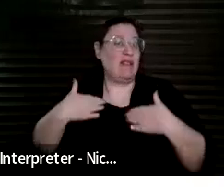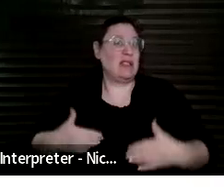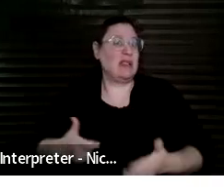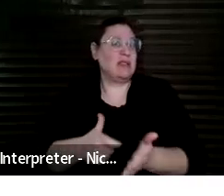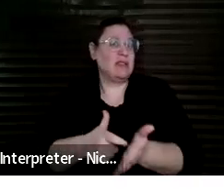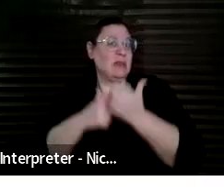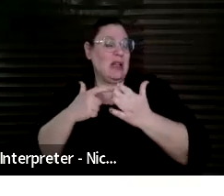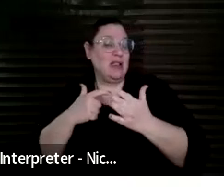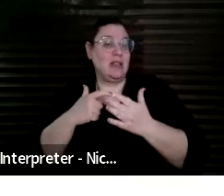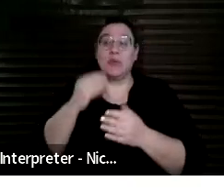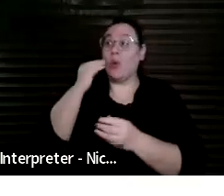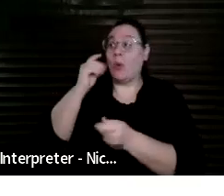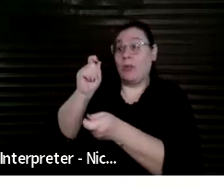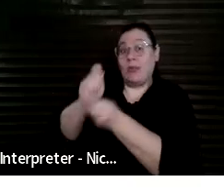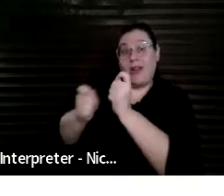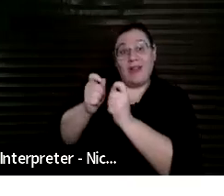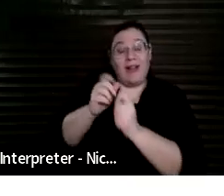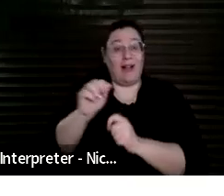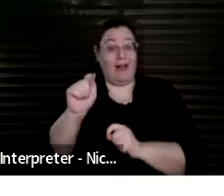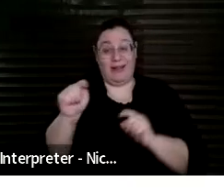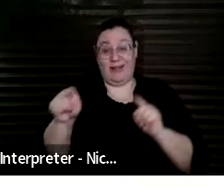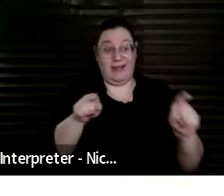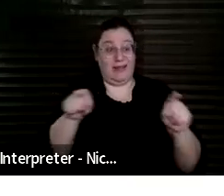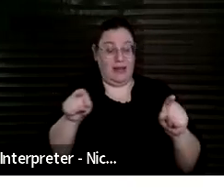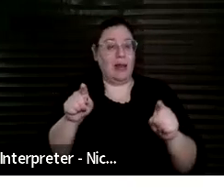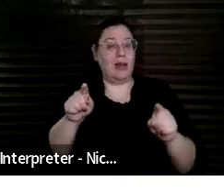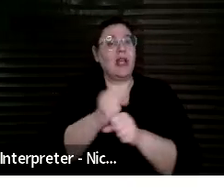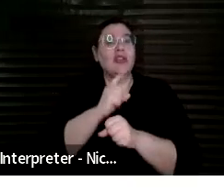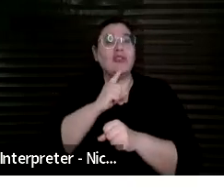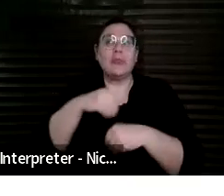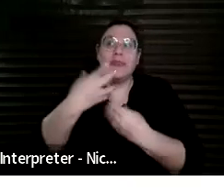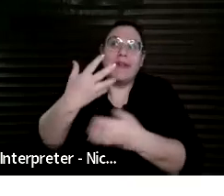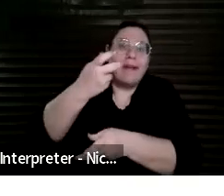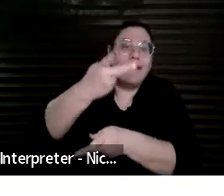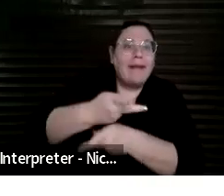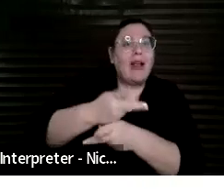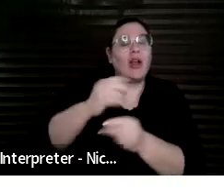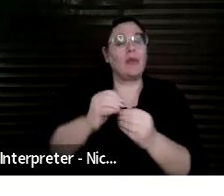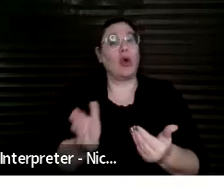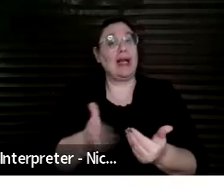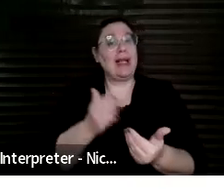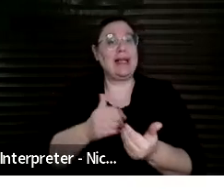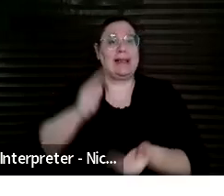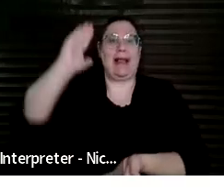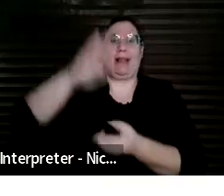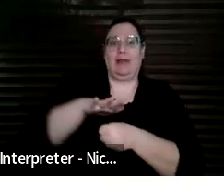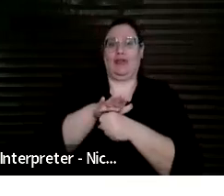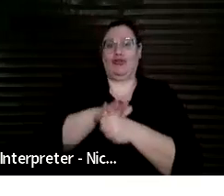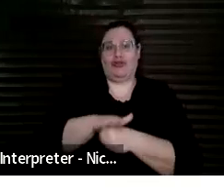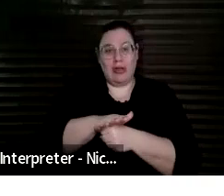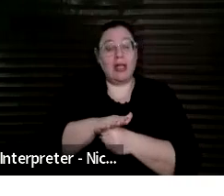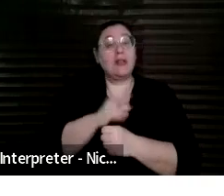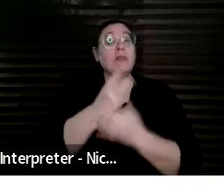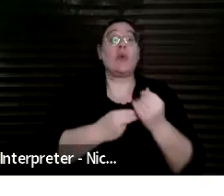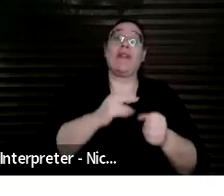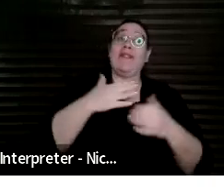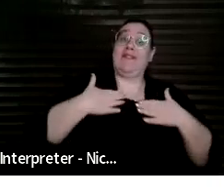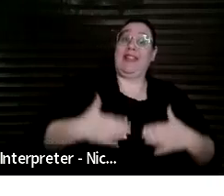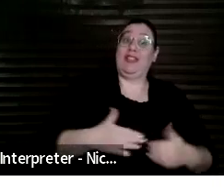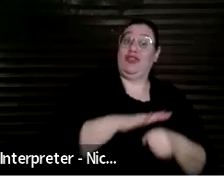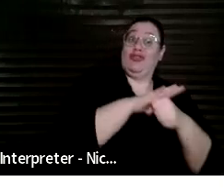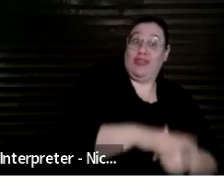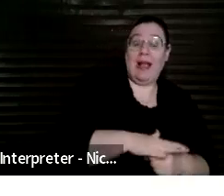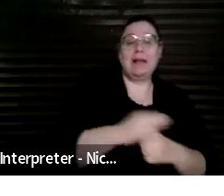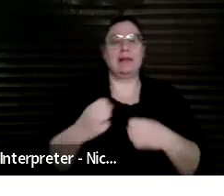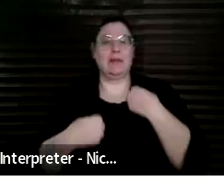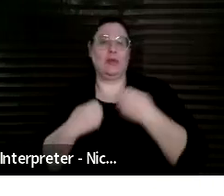make caregiving tasks easier and less stressful, physically and emotionally. Families providing care